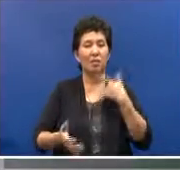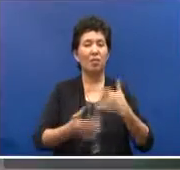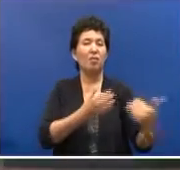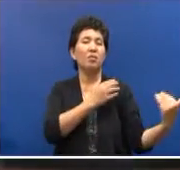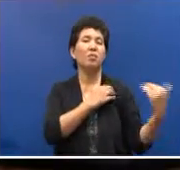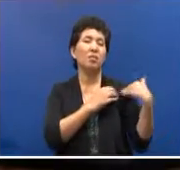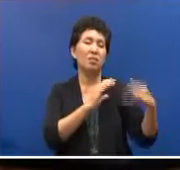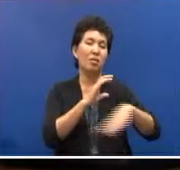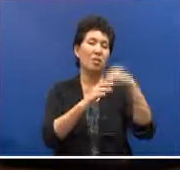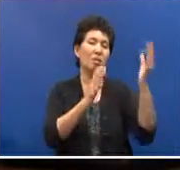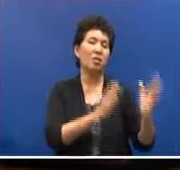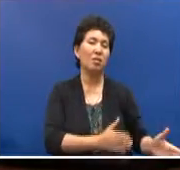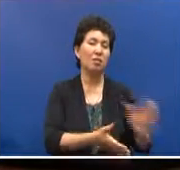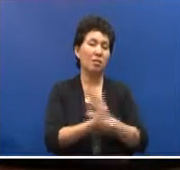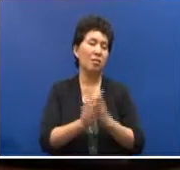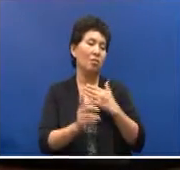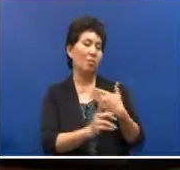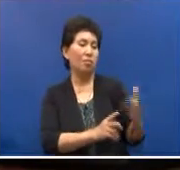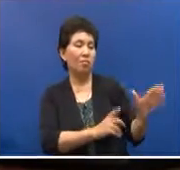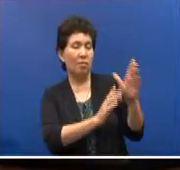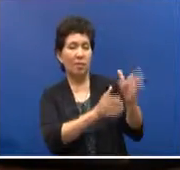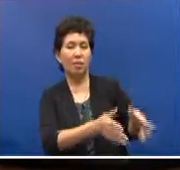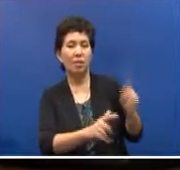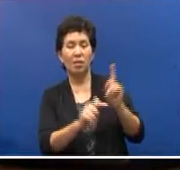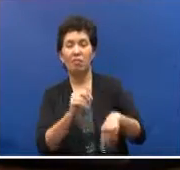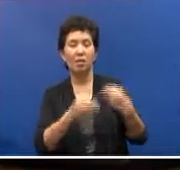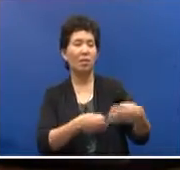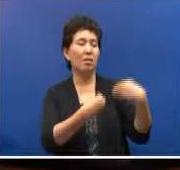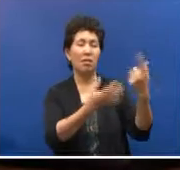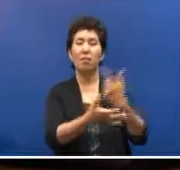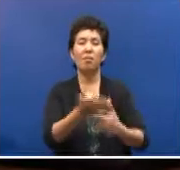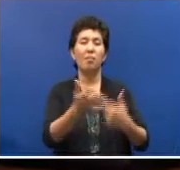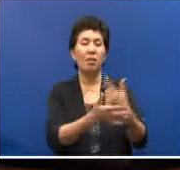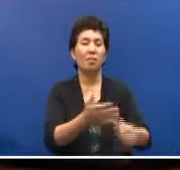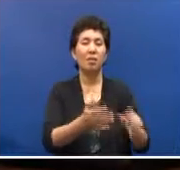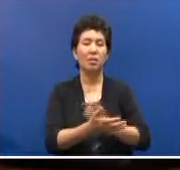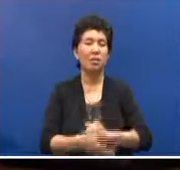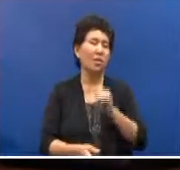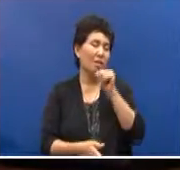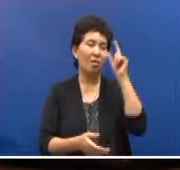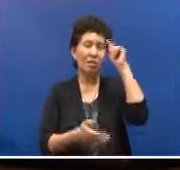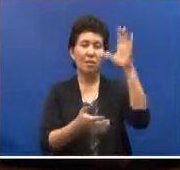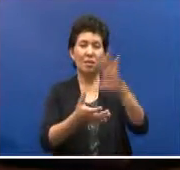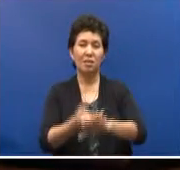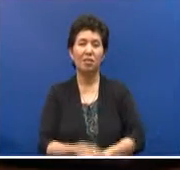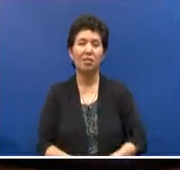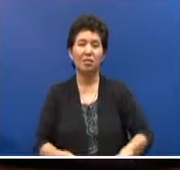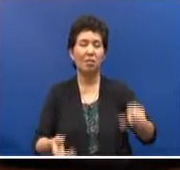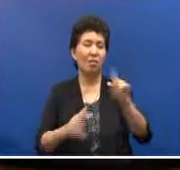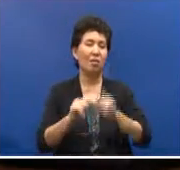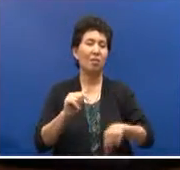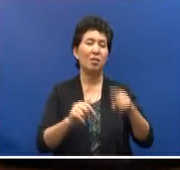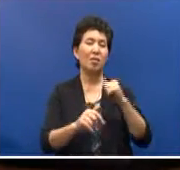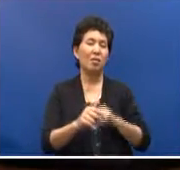consider outsiders as the enemy, right? Outsiders as the untrustworthy, the dubious and also